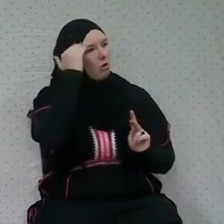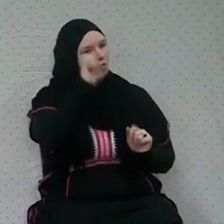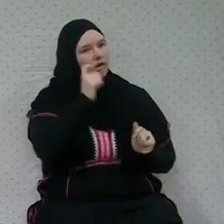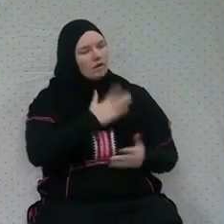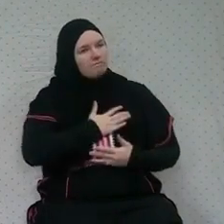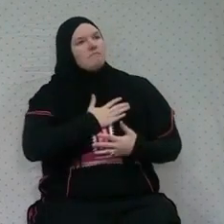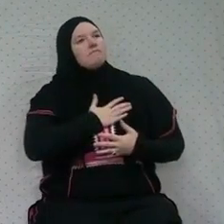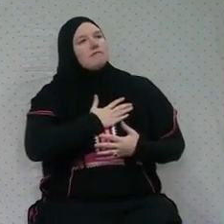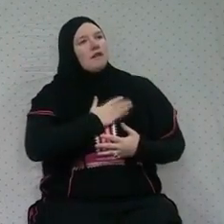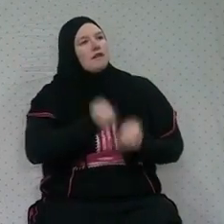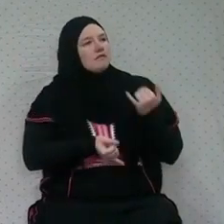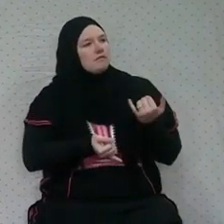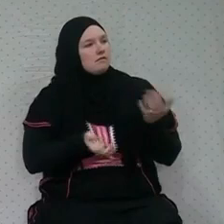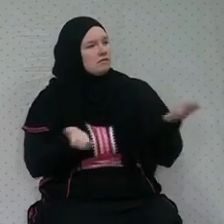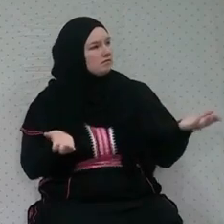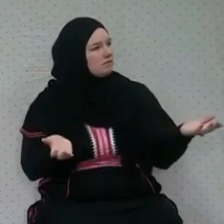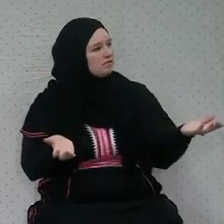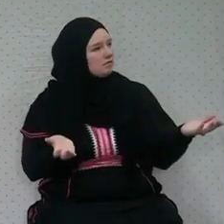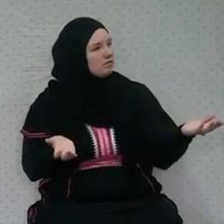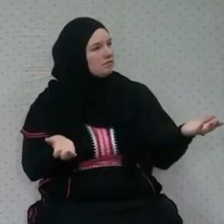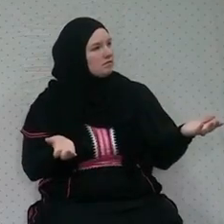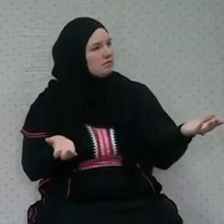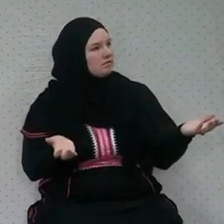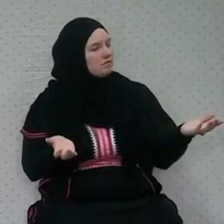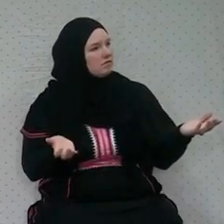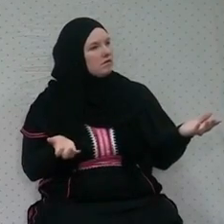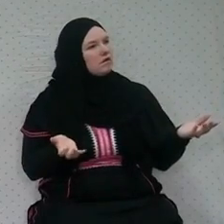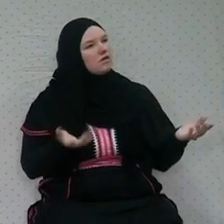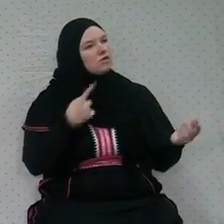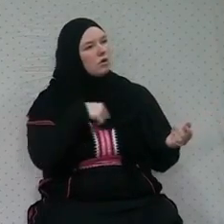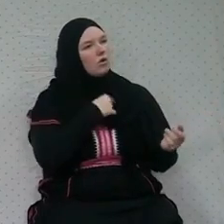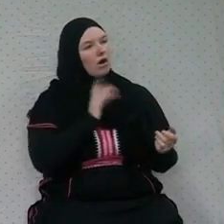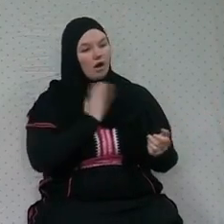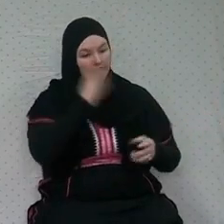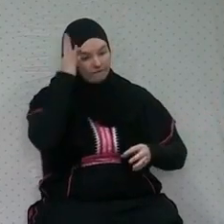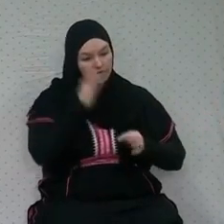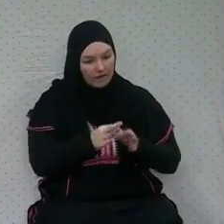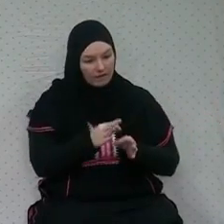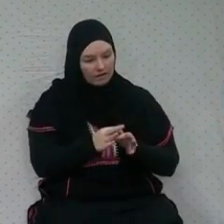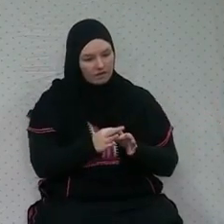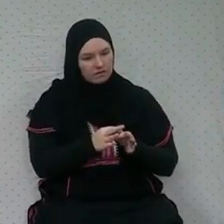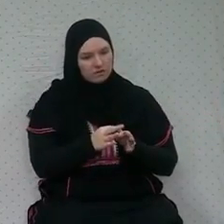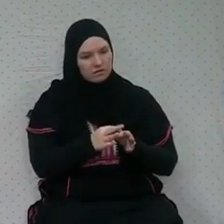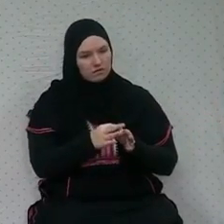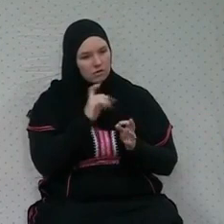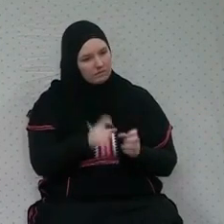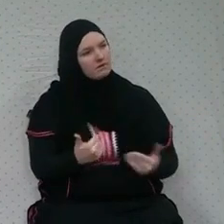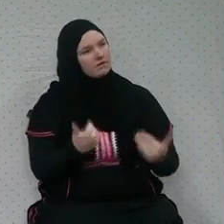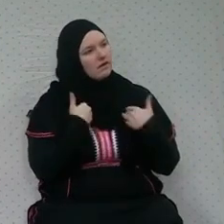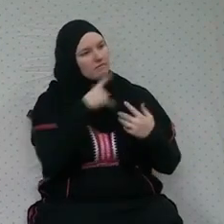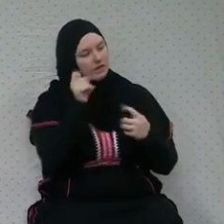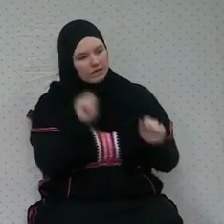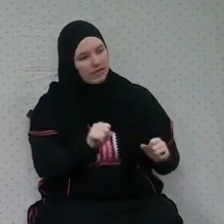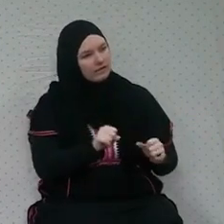the threat of facing our fate on an instant is great, which means